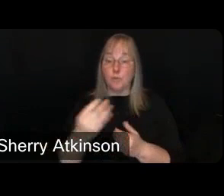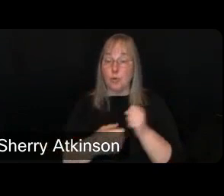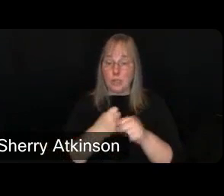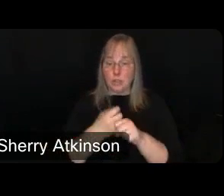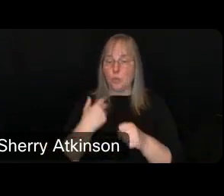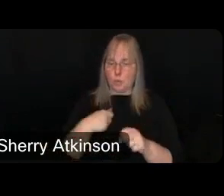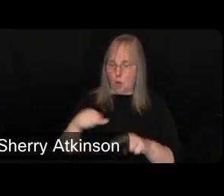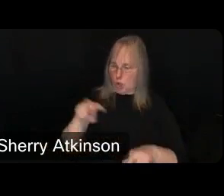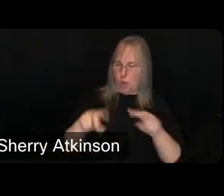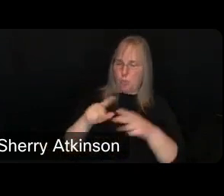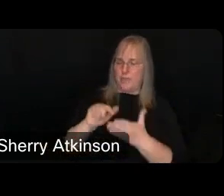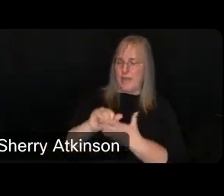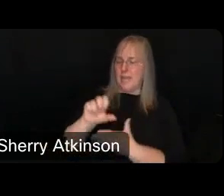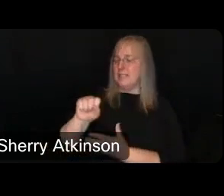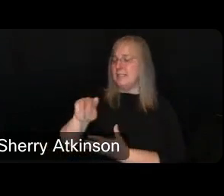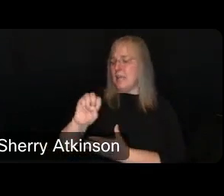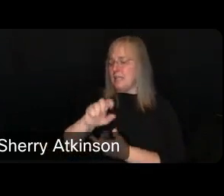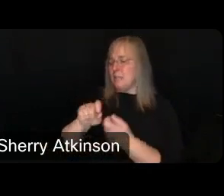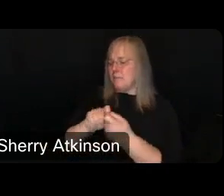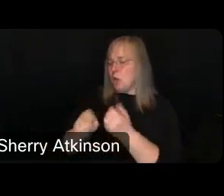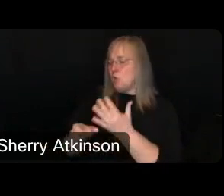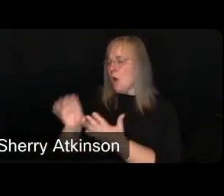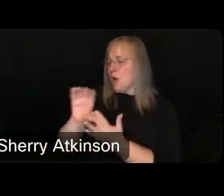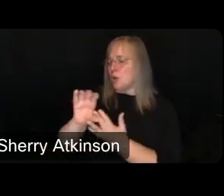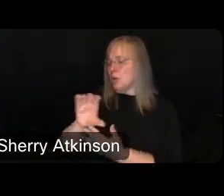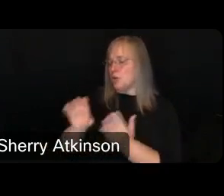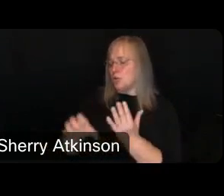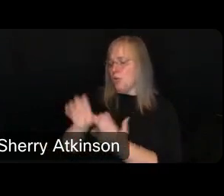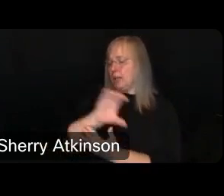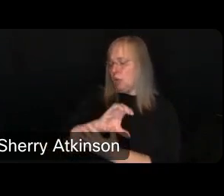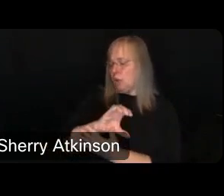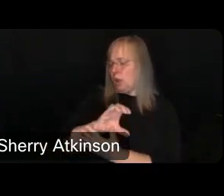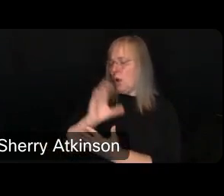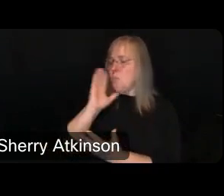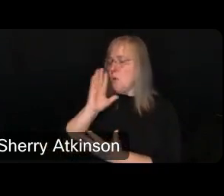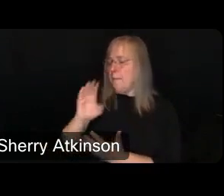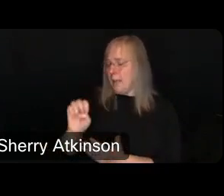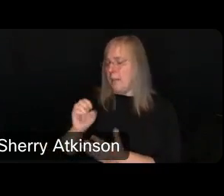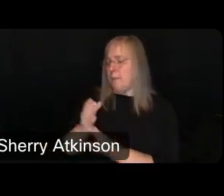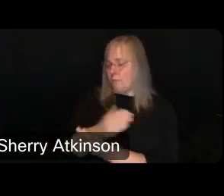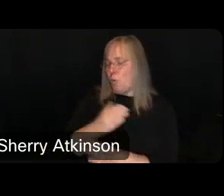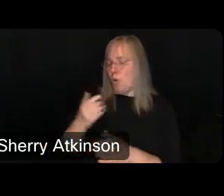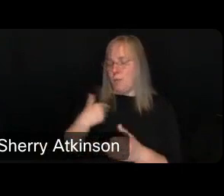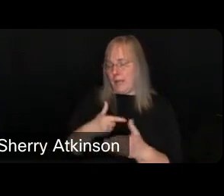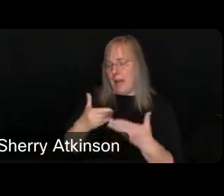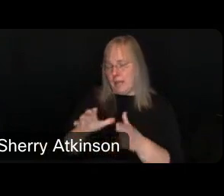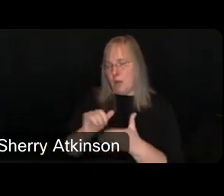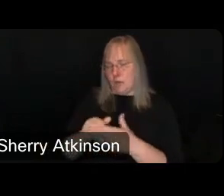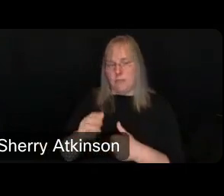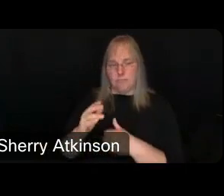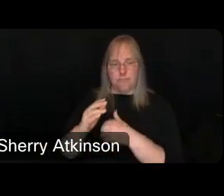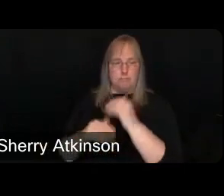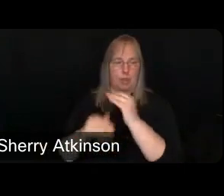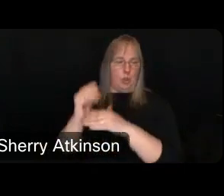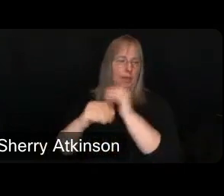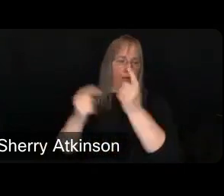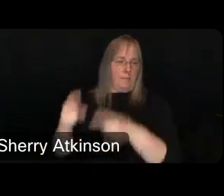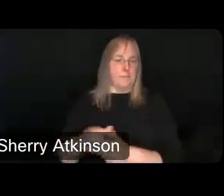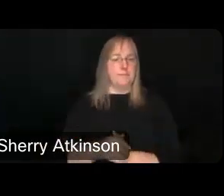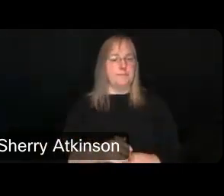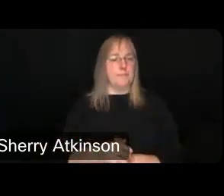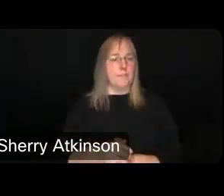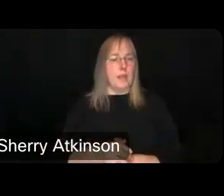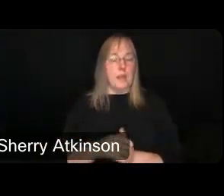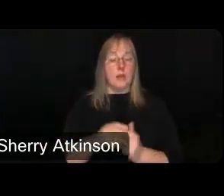site-specific criteria will need to be prior to allowing the development. So as it